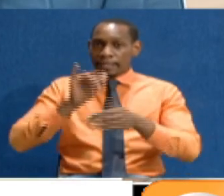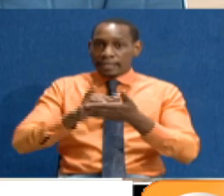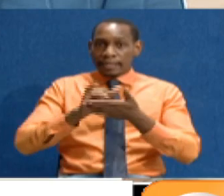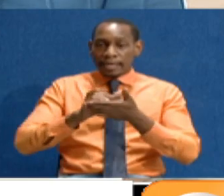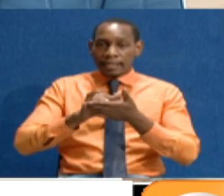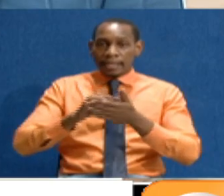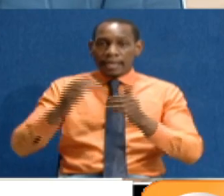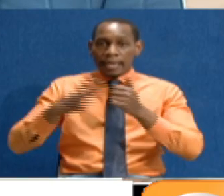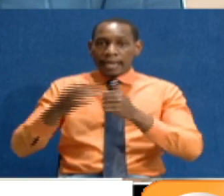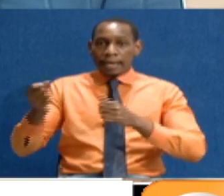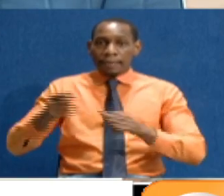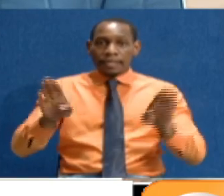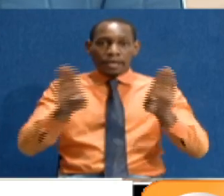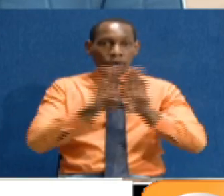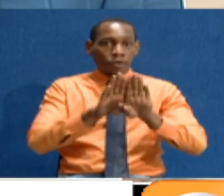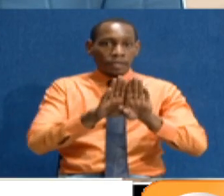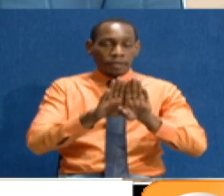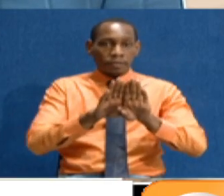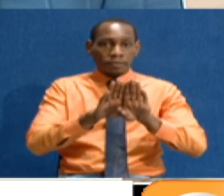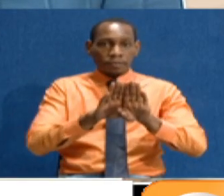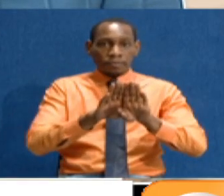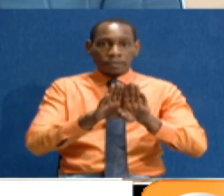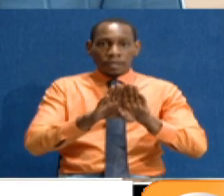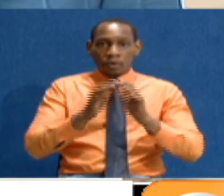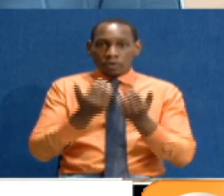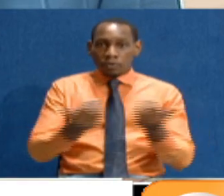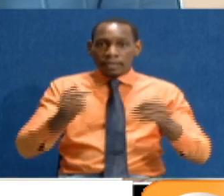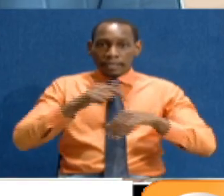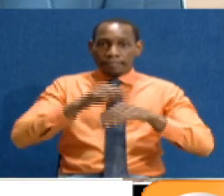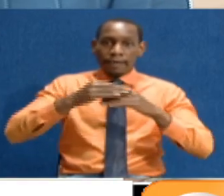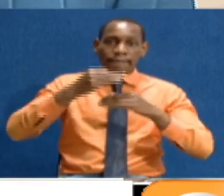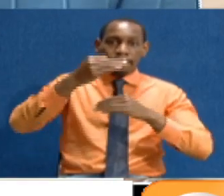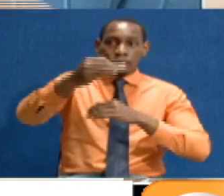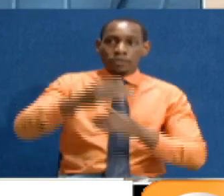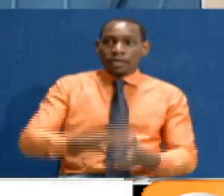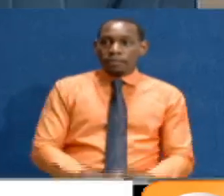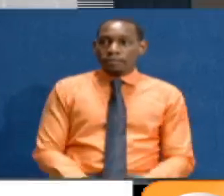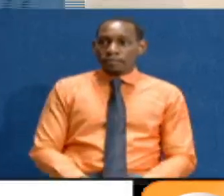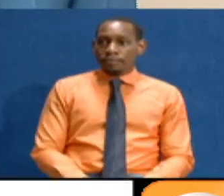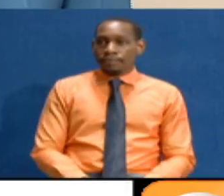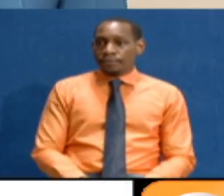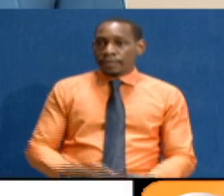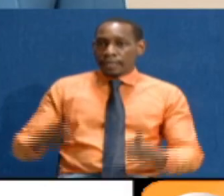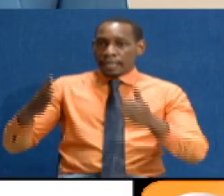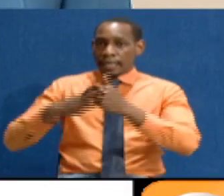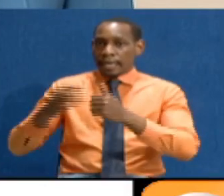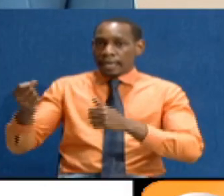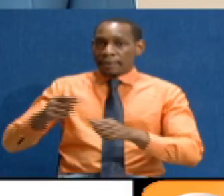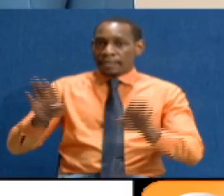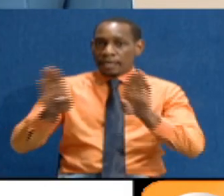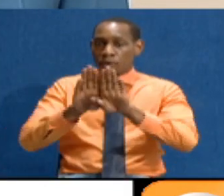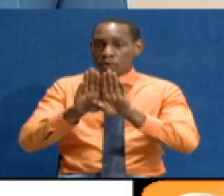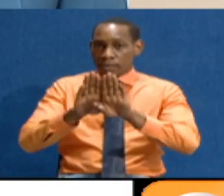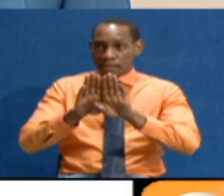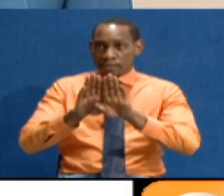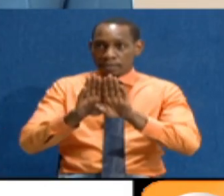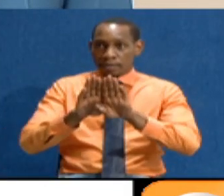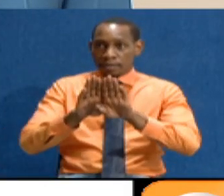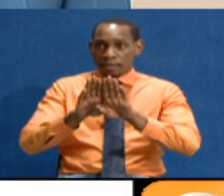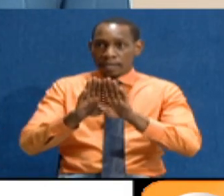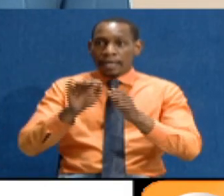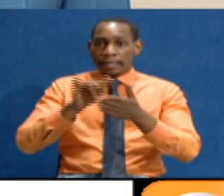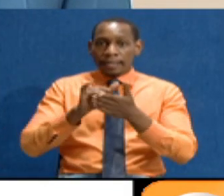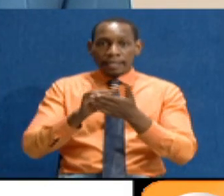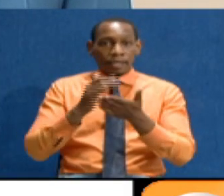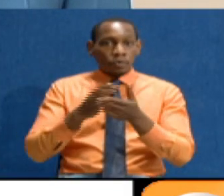that 9-month shutdown on our young minds moving forward? You know, the 9-month shutdown